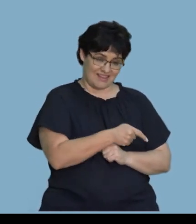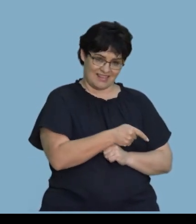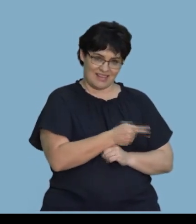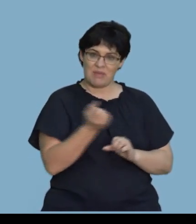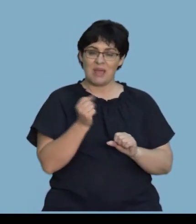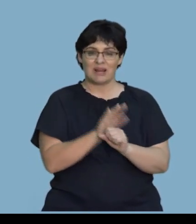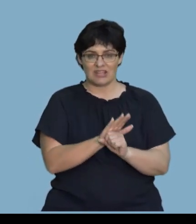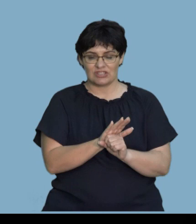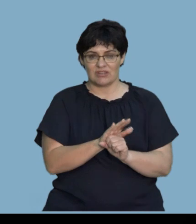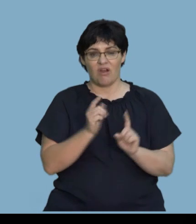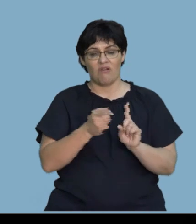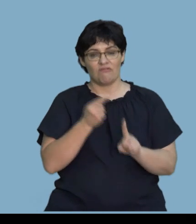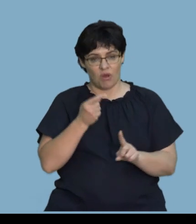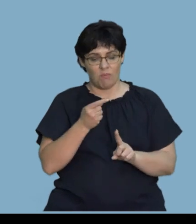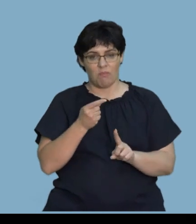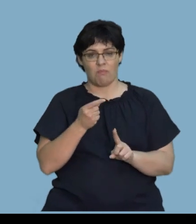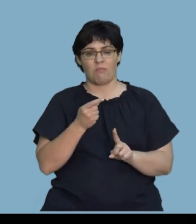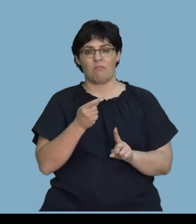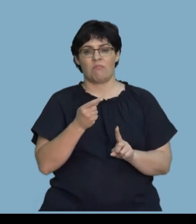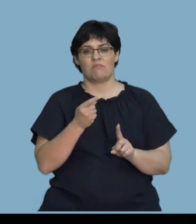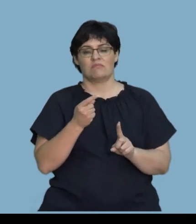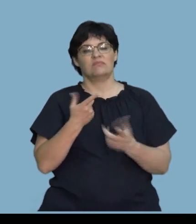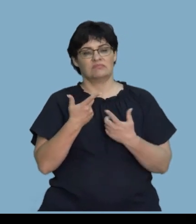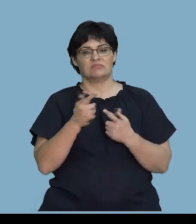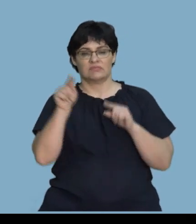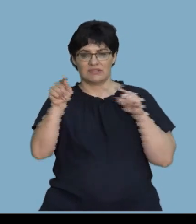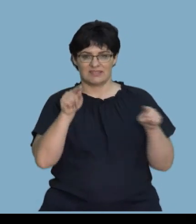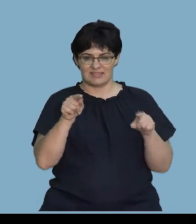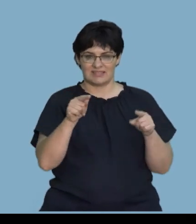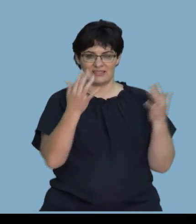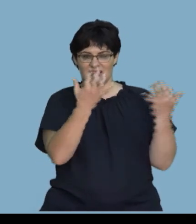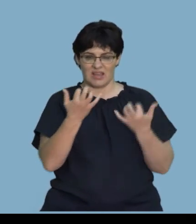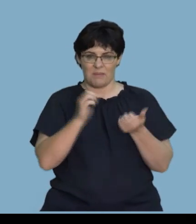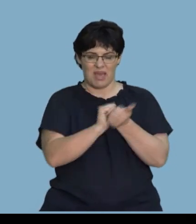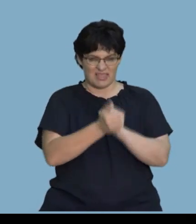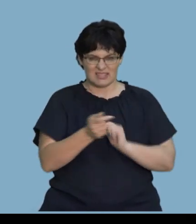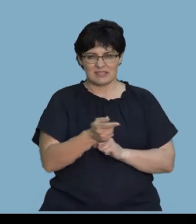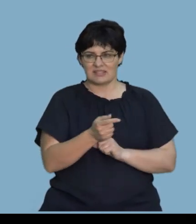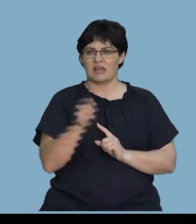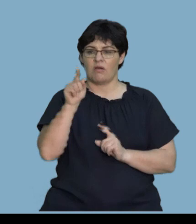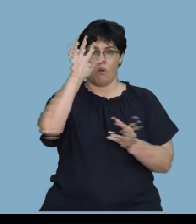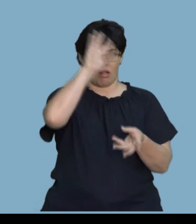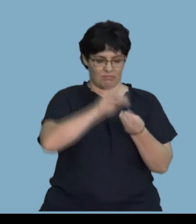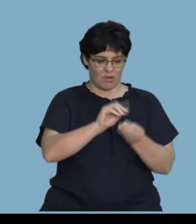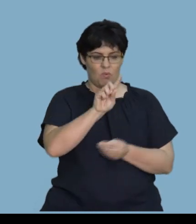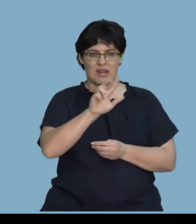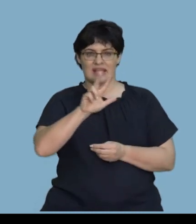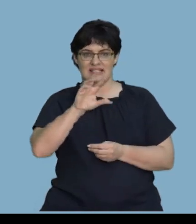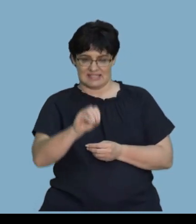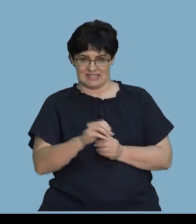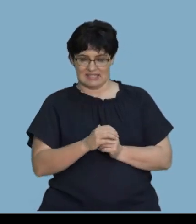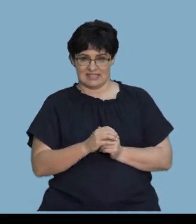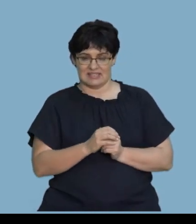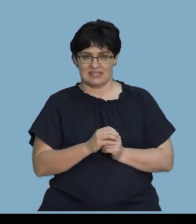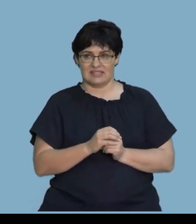your geometry, you know, obviously these 2 must add up to 180, the interior angles of a triangle. Then